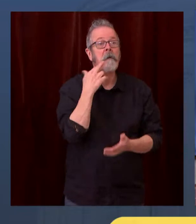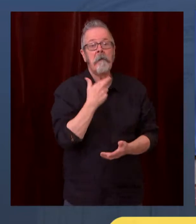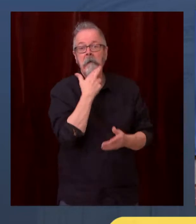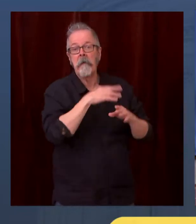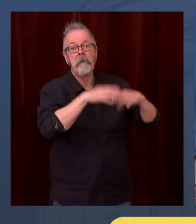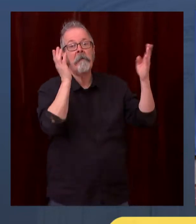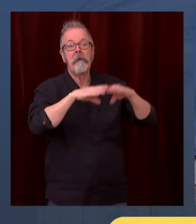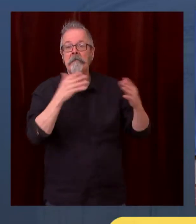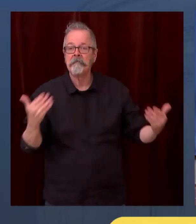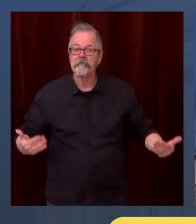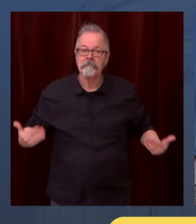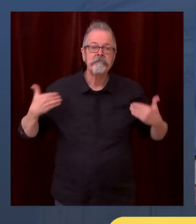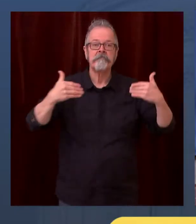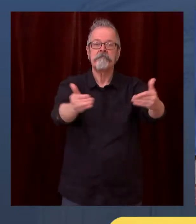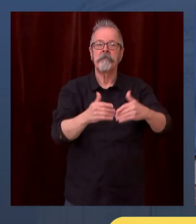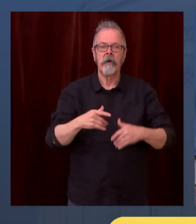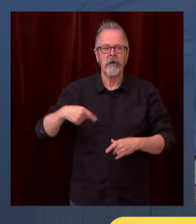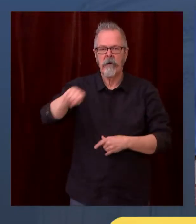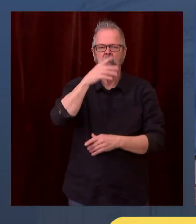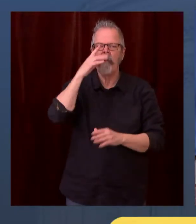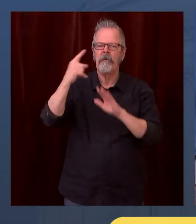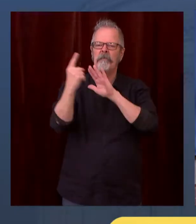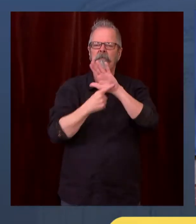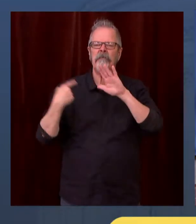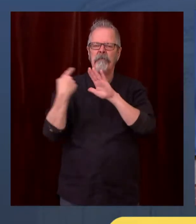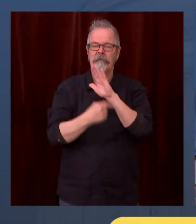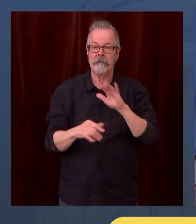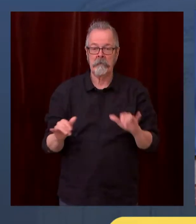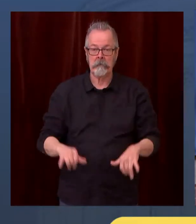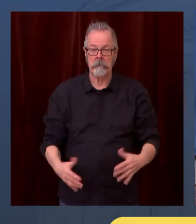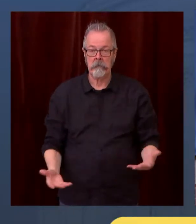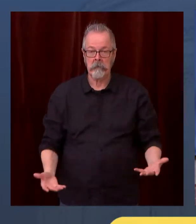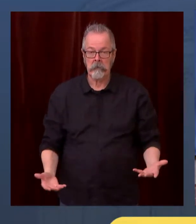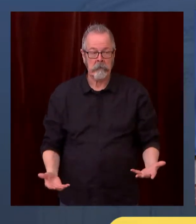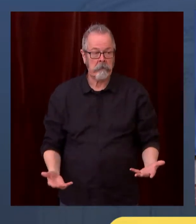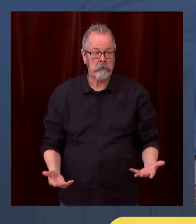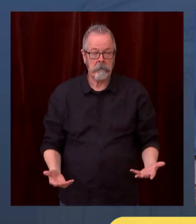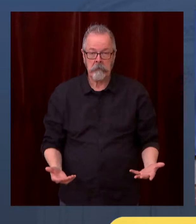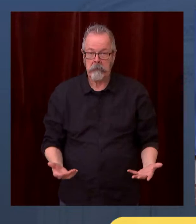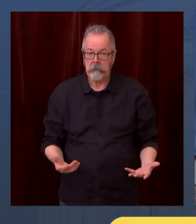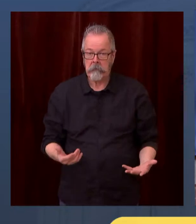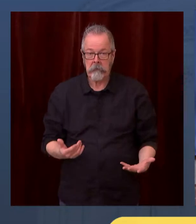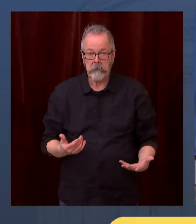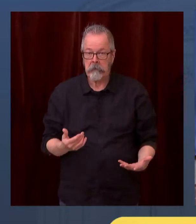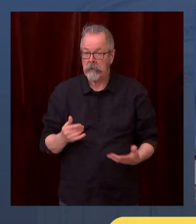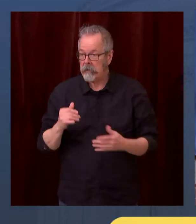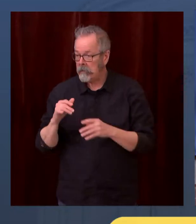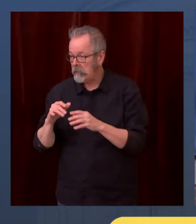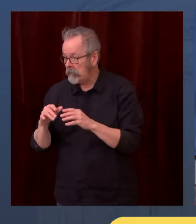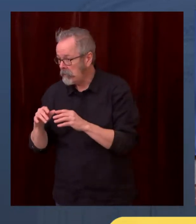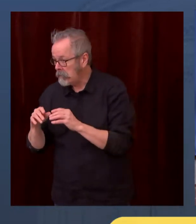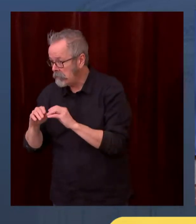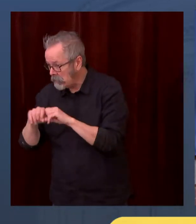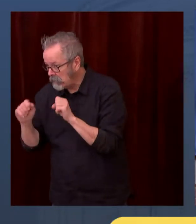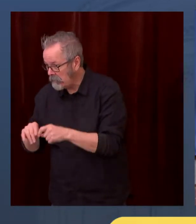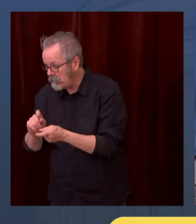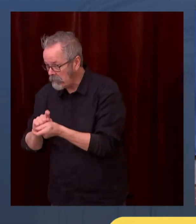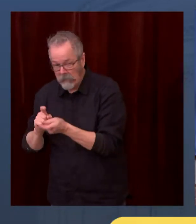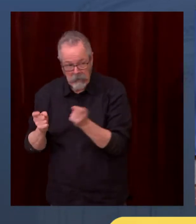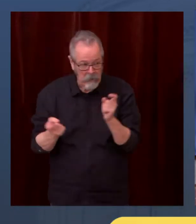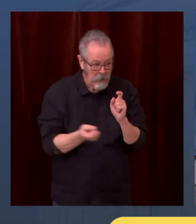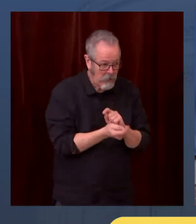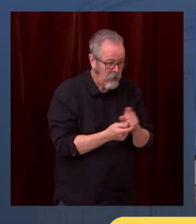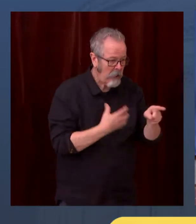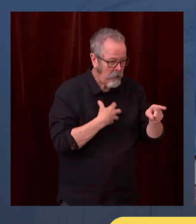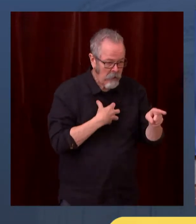would be criticized. And I can assure you, if we jumped one way that has suggested by Whatcom County, and